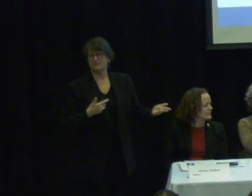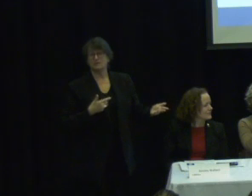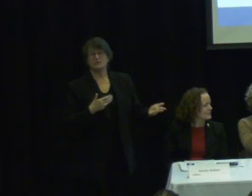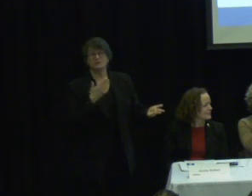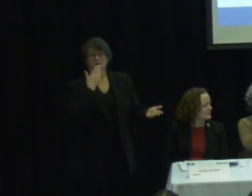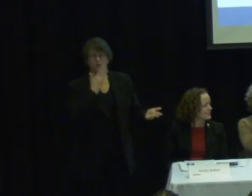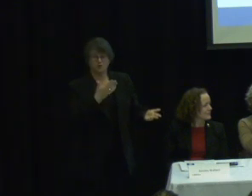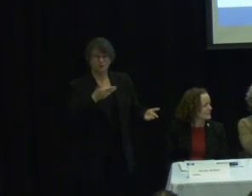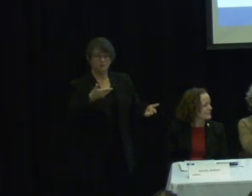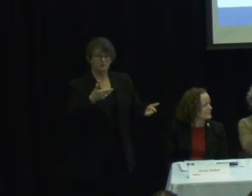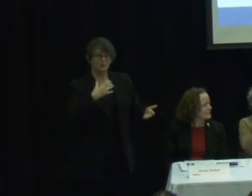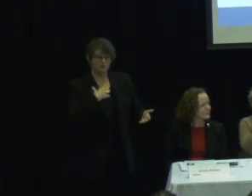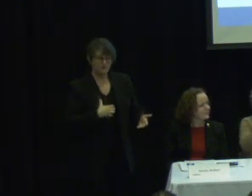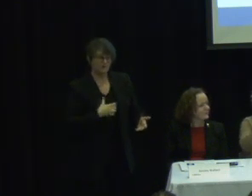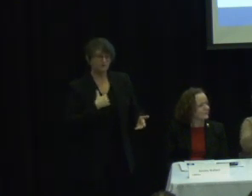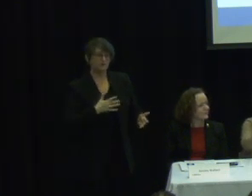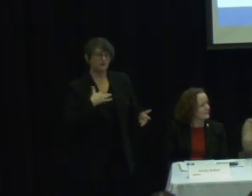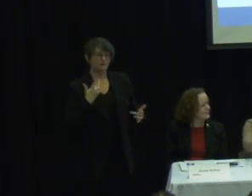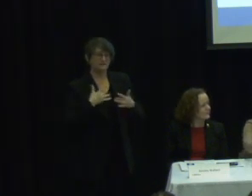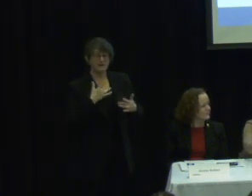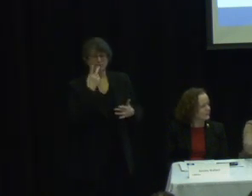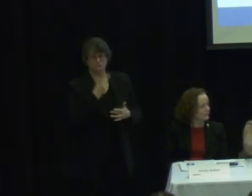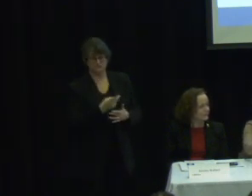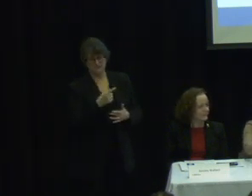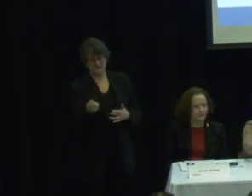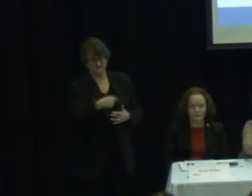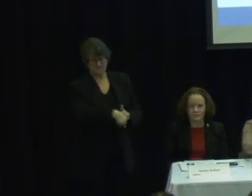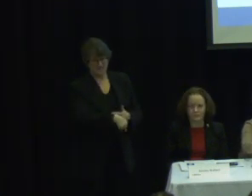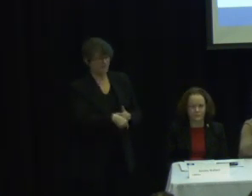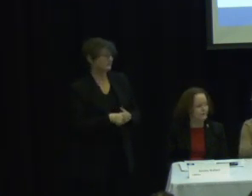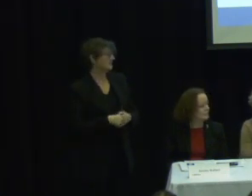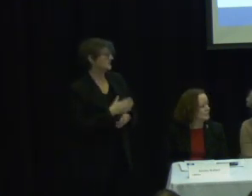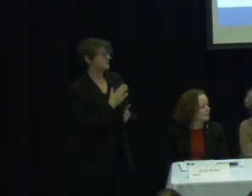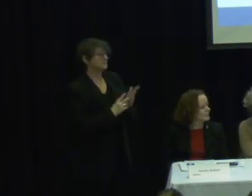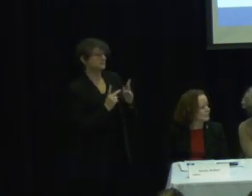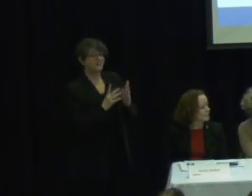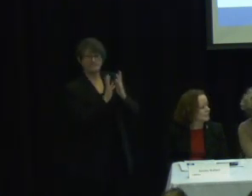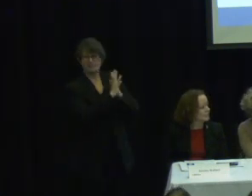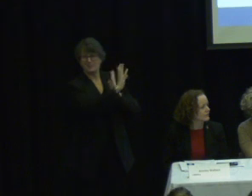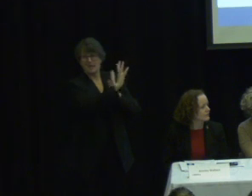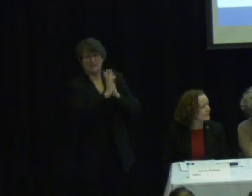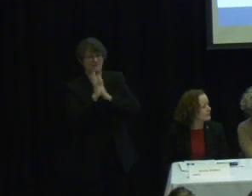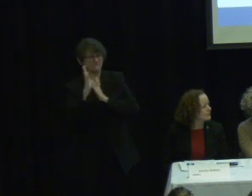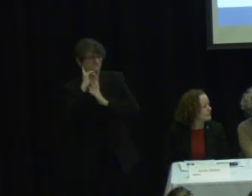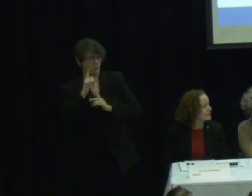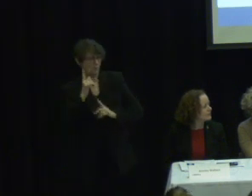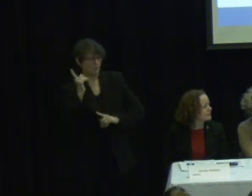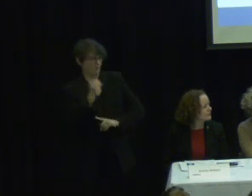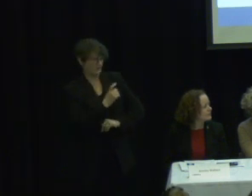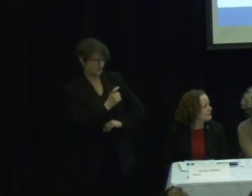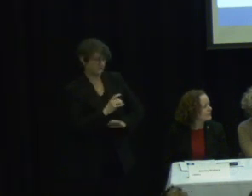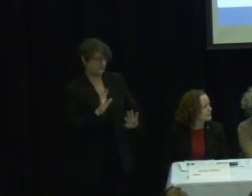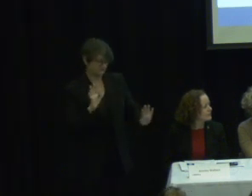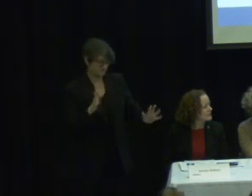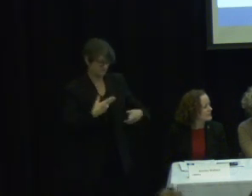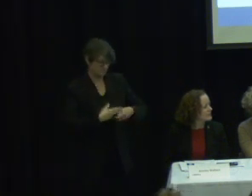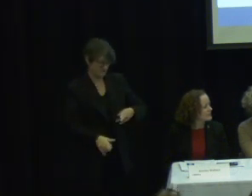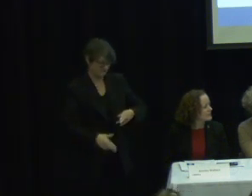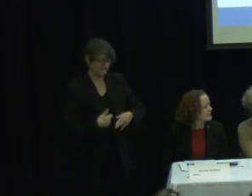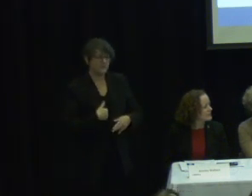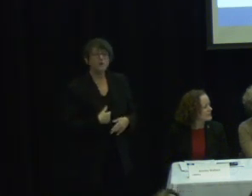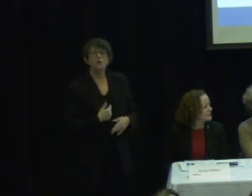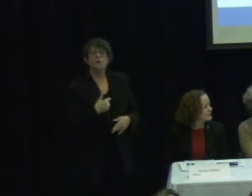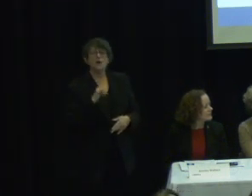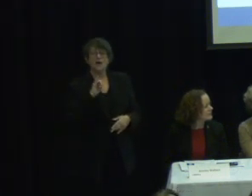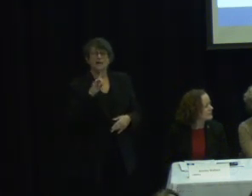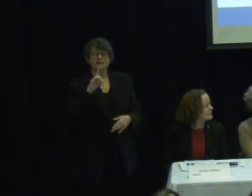happy to see Rodney back. Just briefly, because I see we have some people at the microphones. We have two things happening. ISE, we've had a